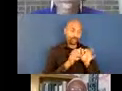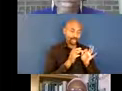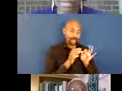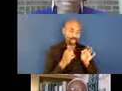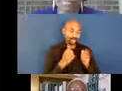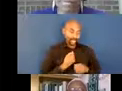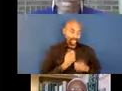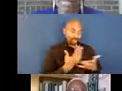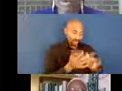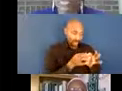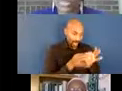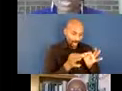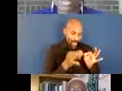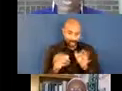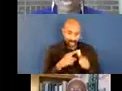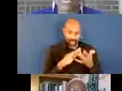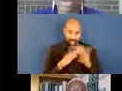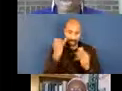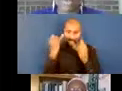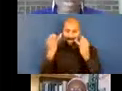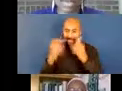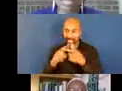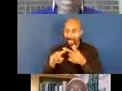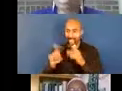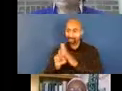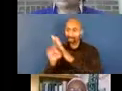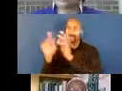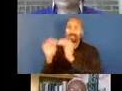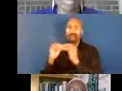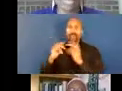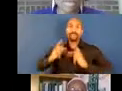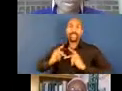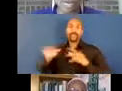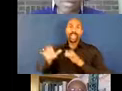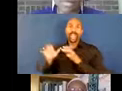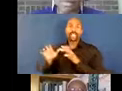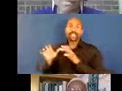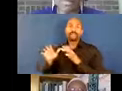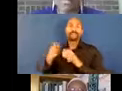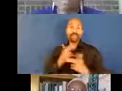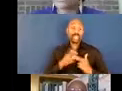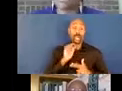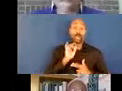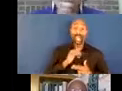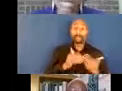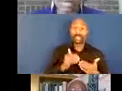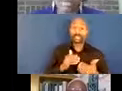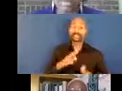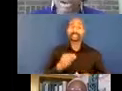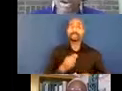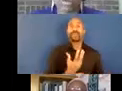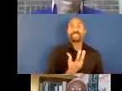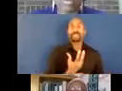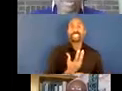tangible action. Poetry is the way we help give name to the nameless so it can be thought. The farthest horizons of